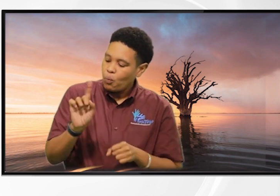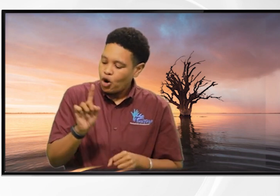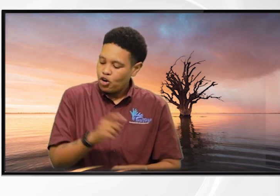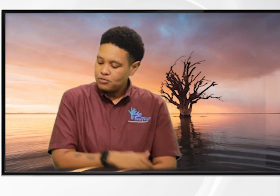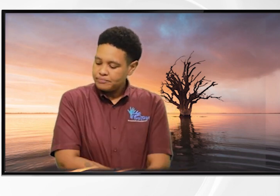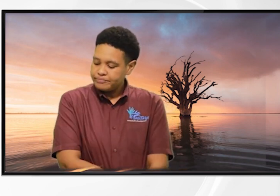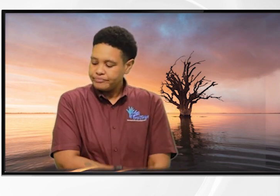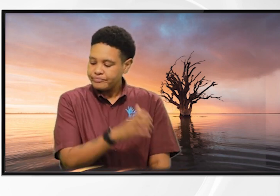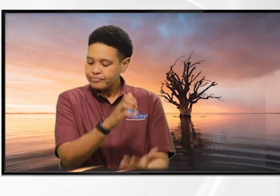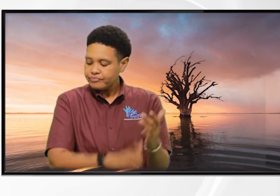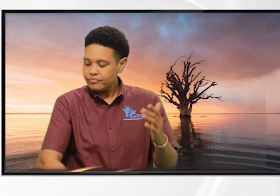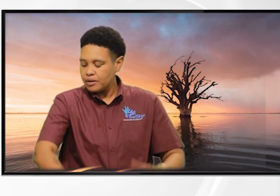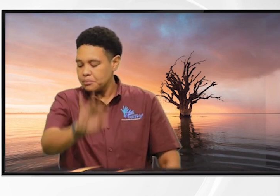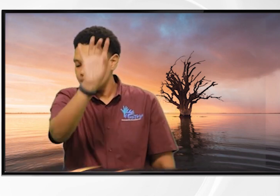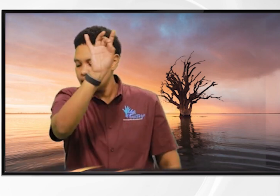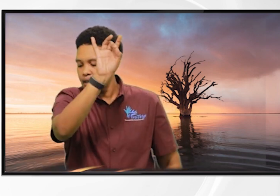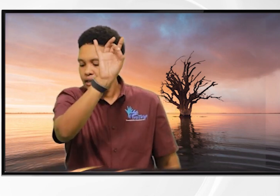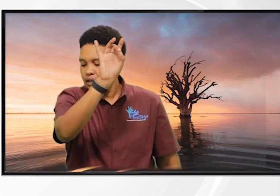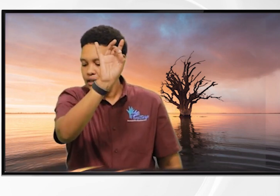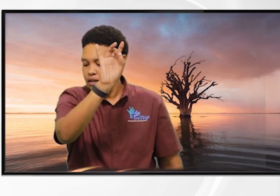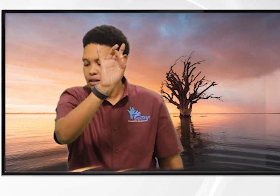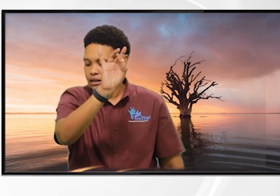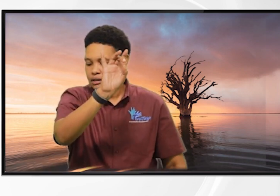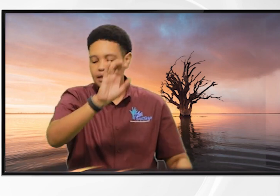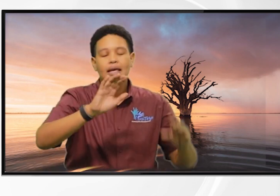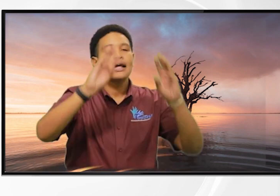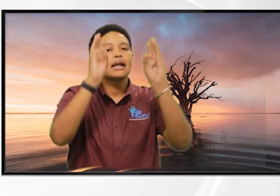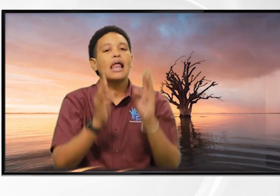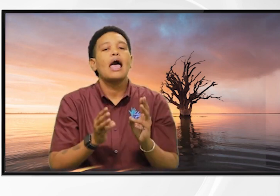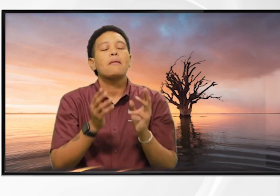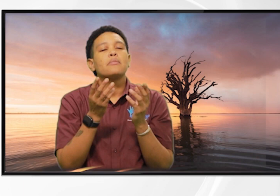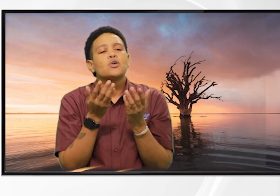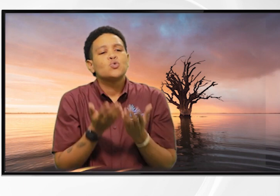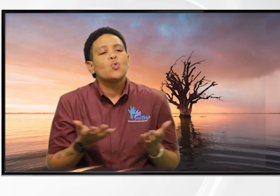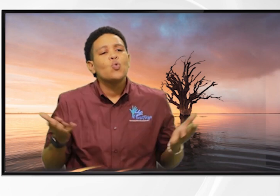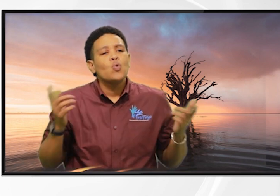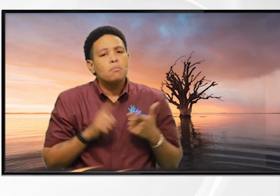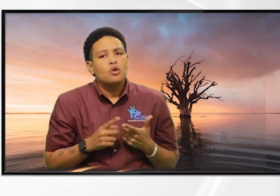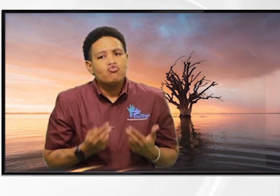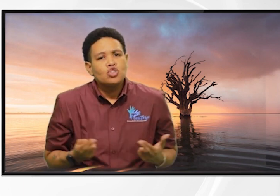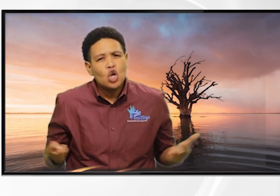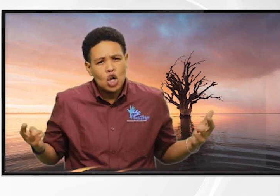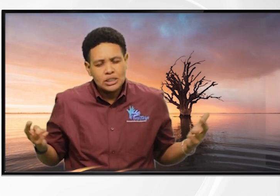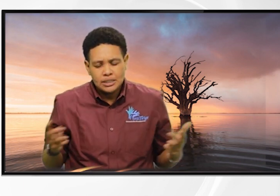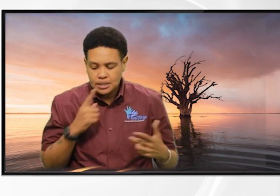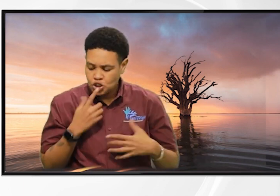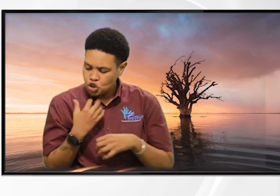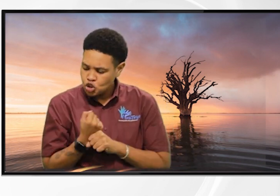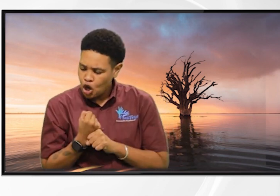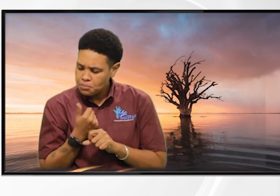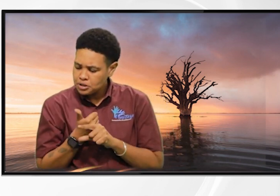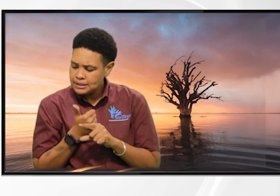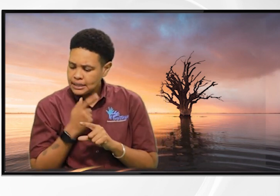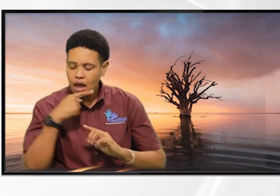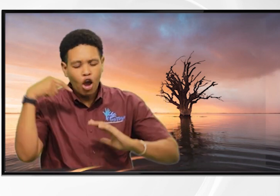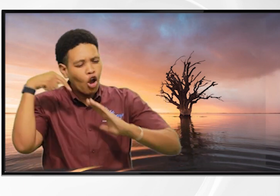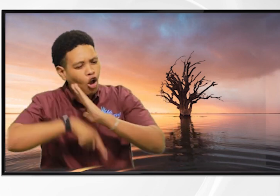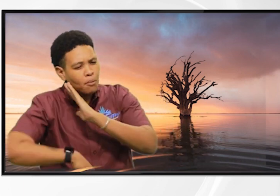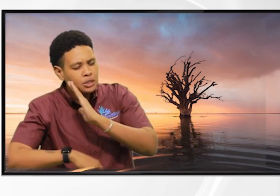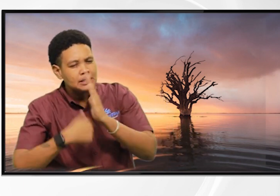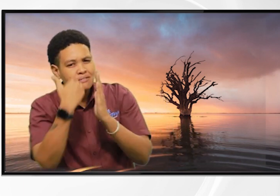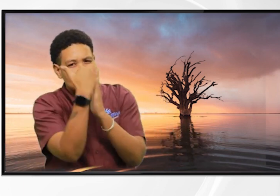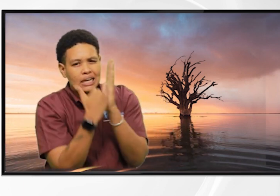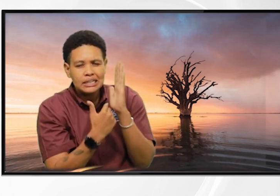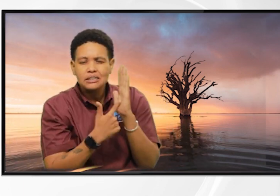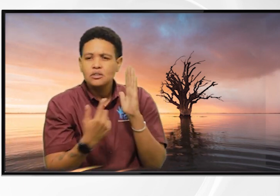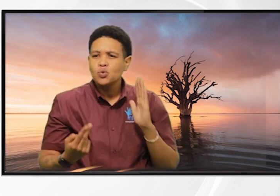areas. Chapter 8, Climate Tools and Resources, Summary, a comprehensive list